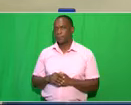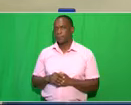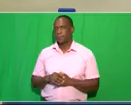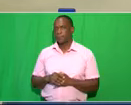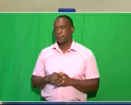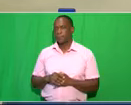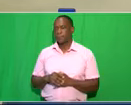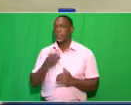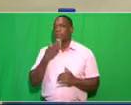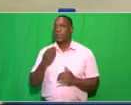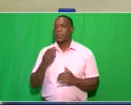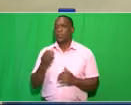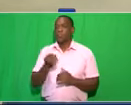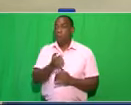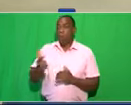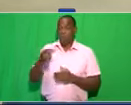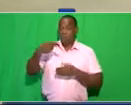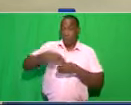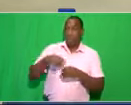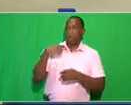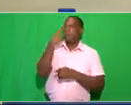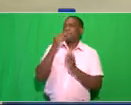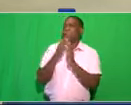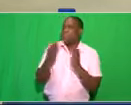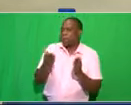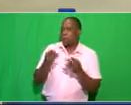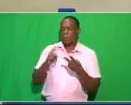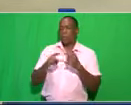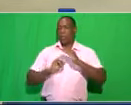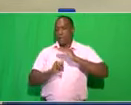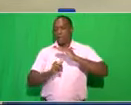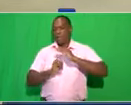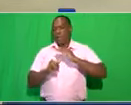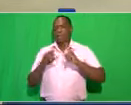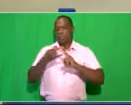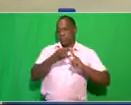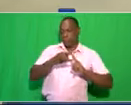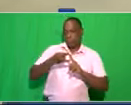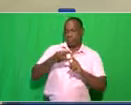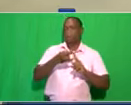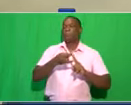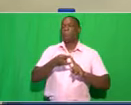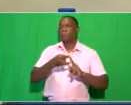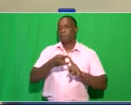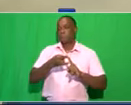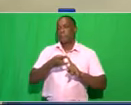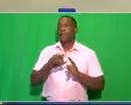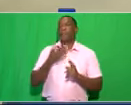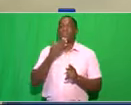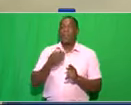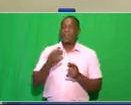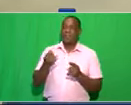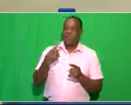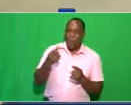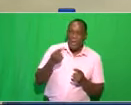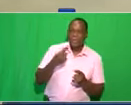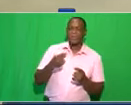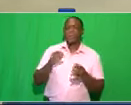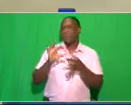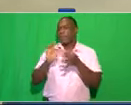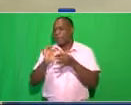on Facebook, on Zoom, on WhatsApp. We really appreciate your presence and the questions that you have asked. We do look forward